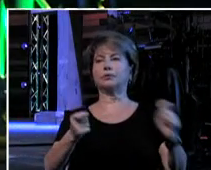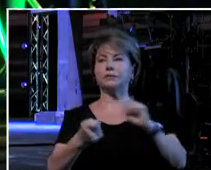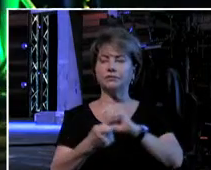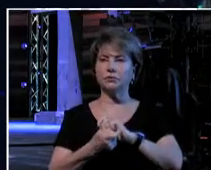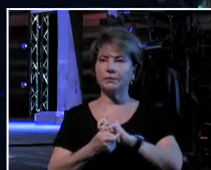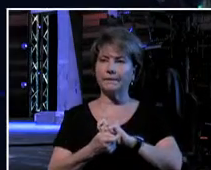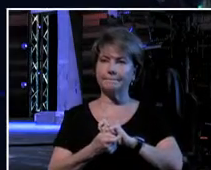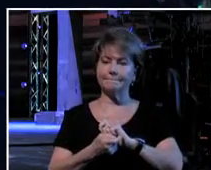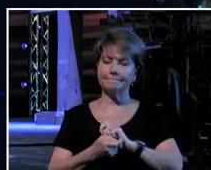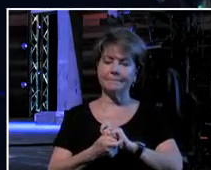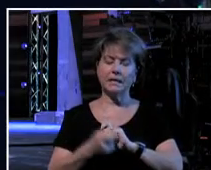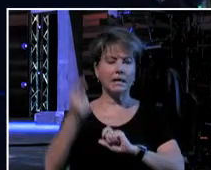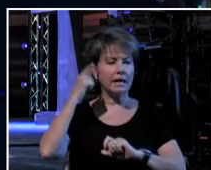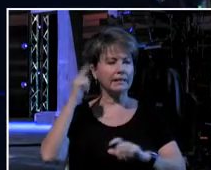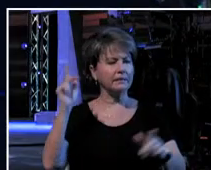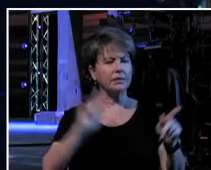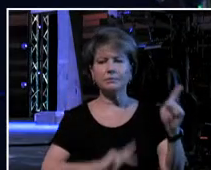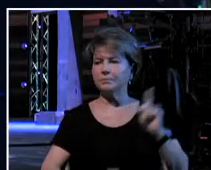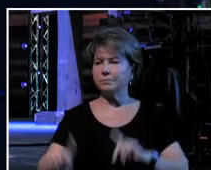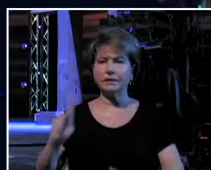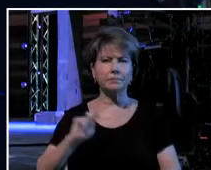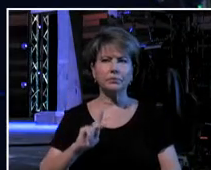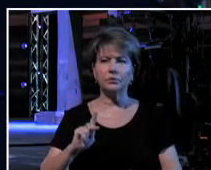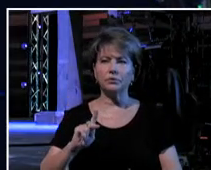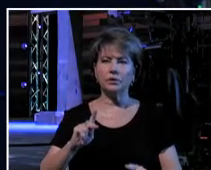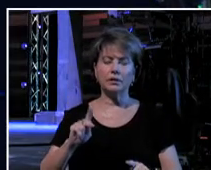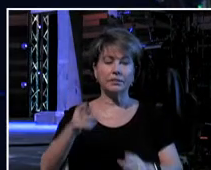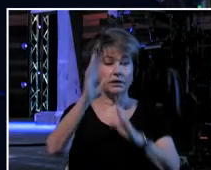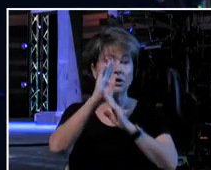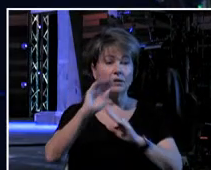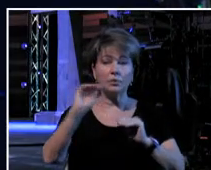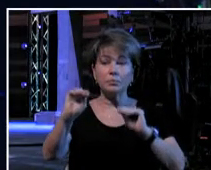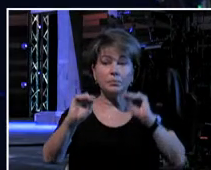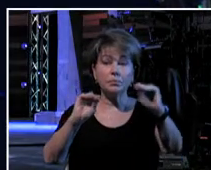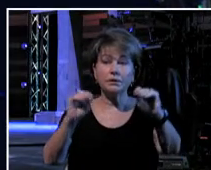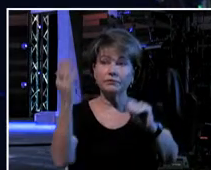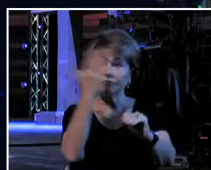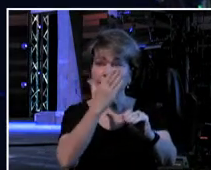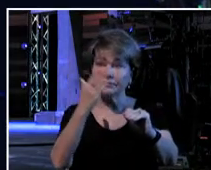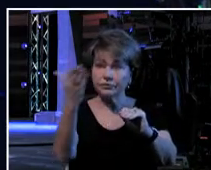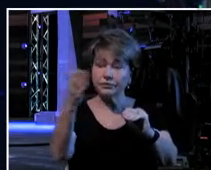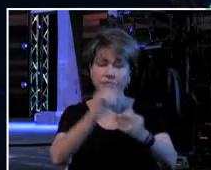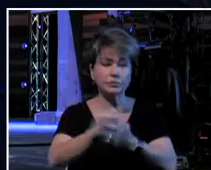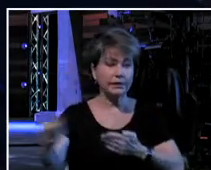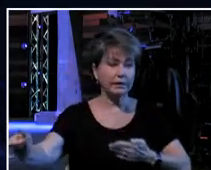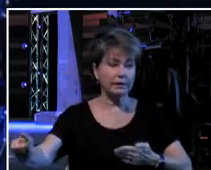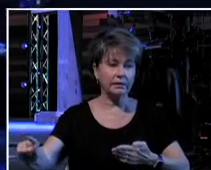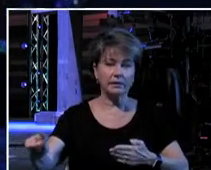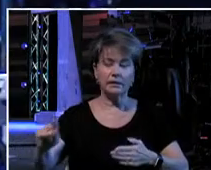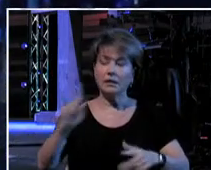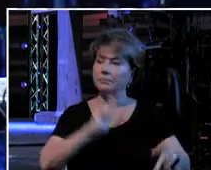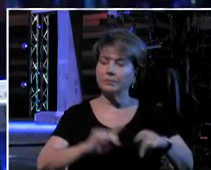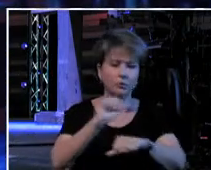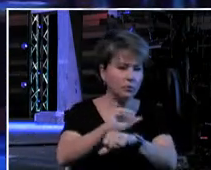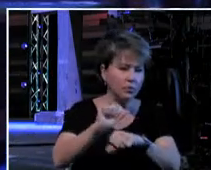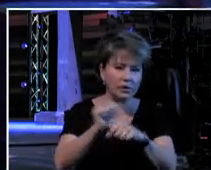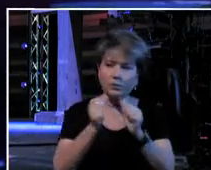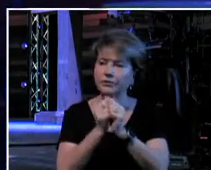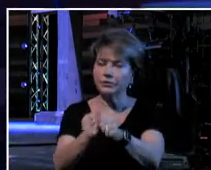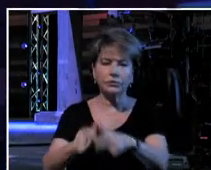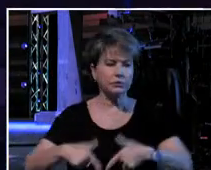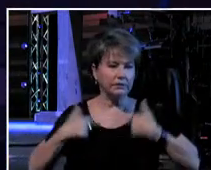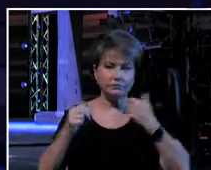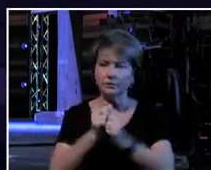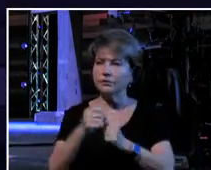I think about all the people God is going to place in front of you this week. People who work around you, people who live around